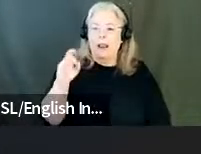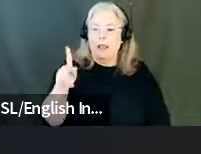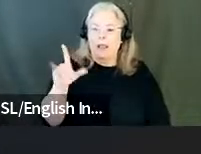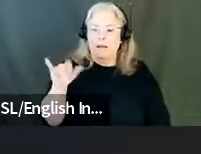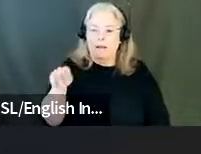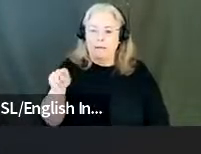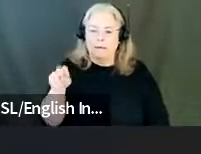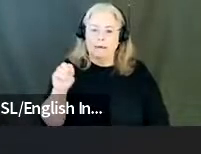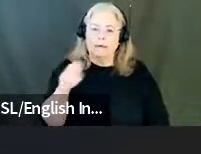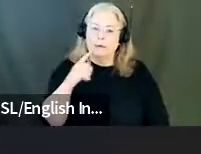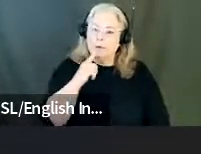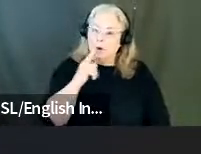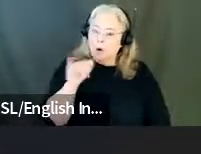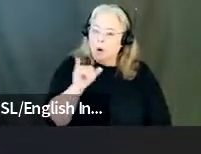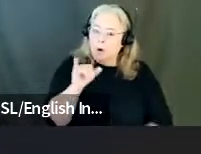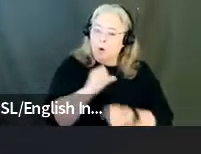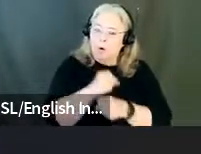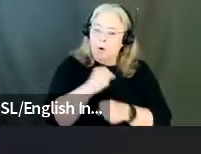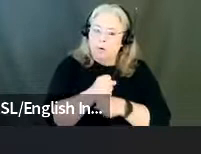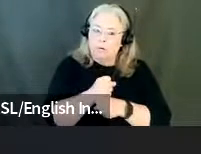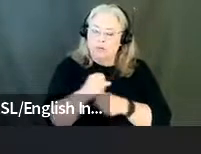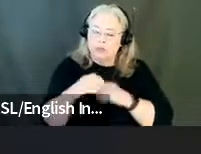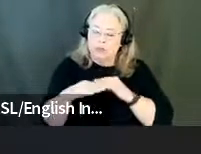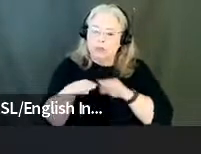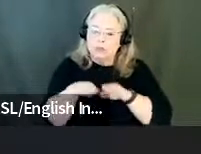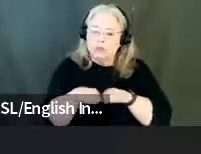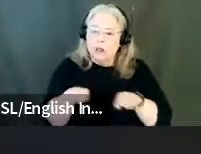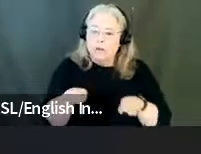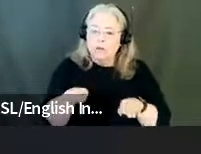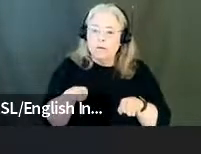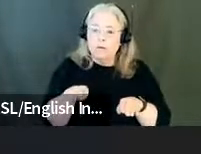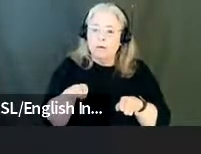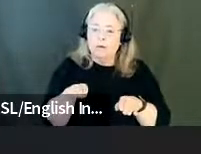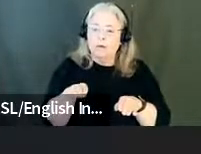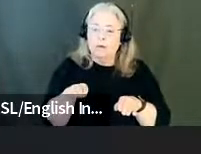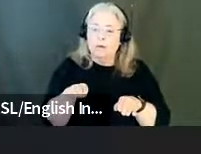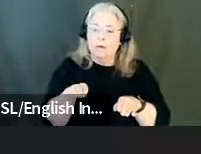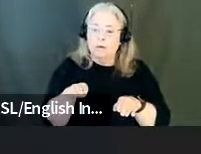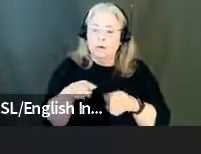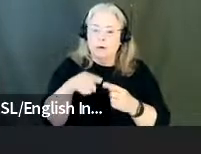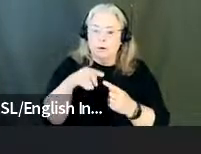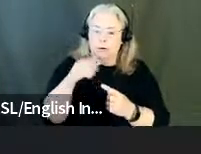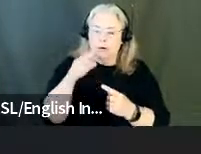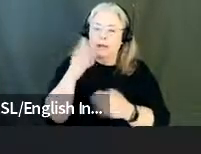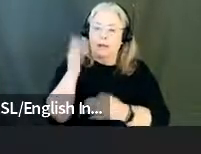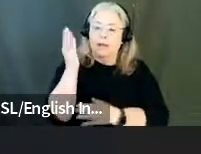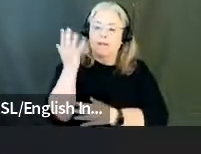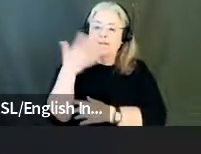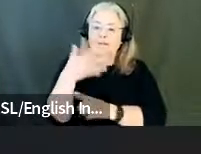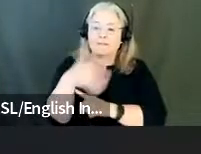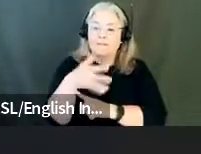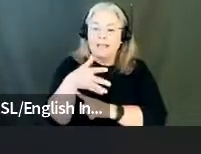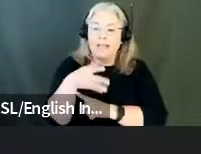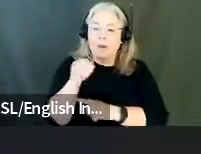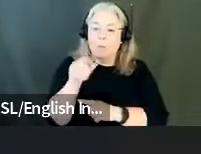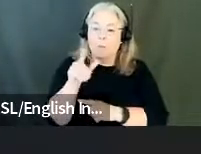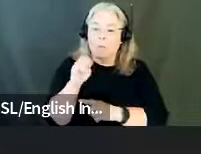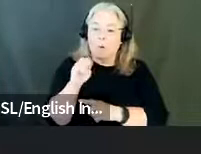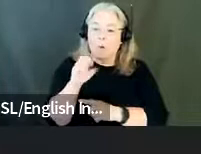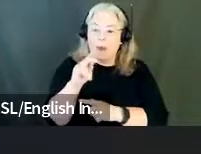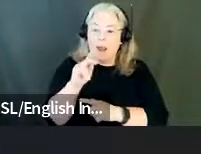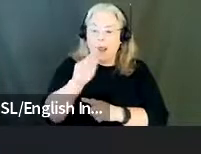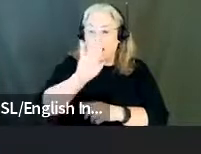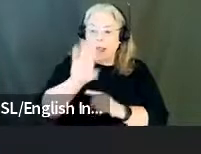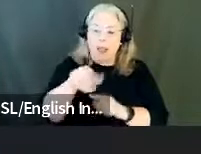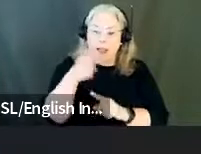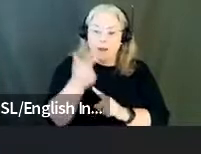like, wow, you know what? I could create a little shelf that I could turn my flagpole bracket upside down, and Modular